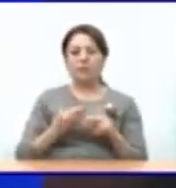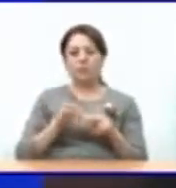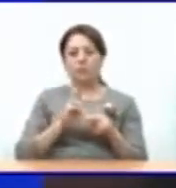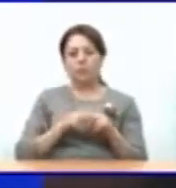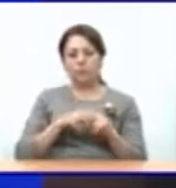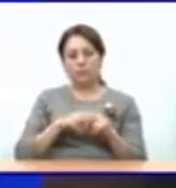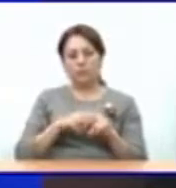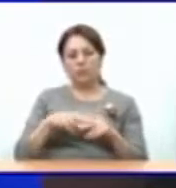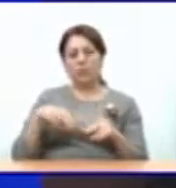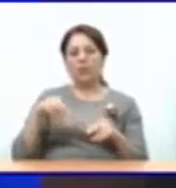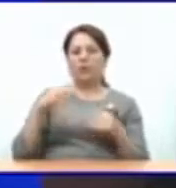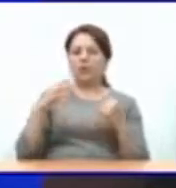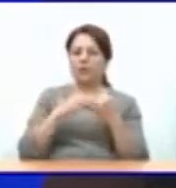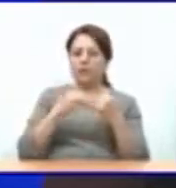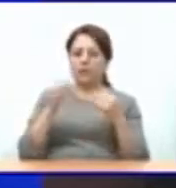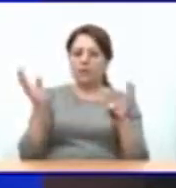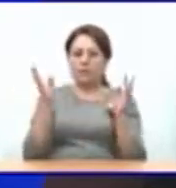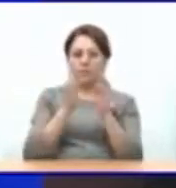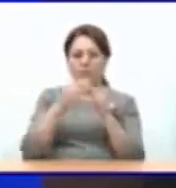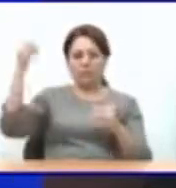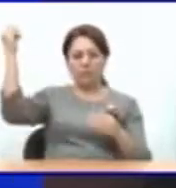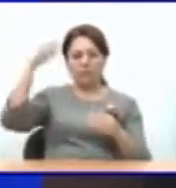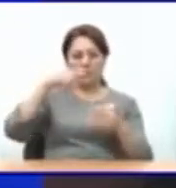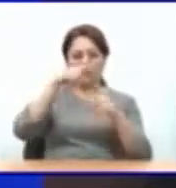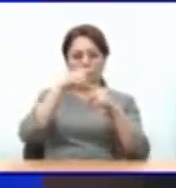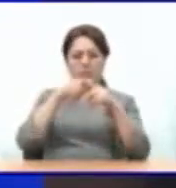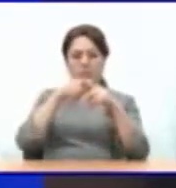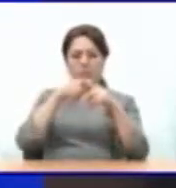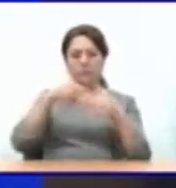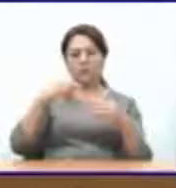Quyosh oralig'ida joylashgan. Barakalla.